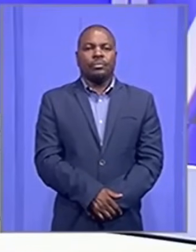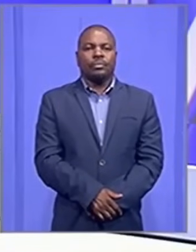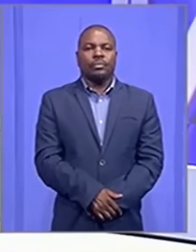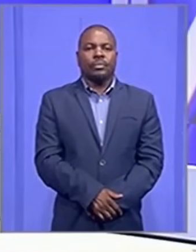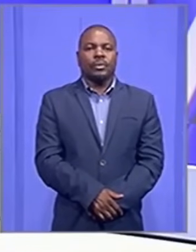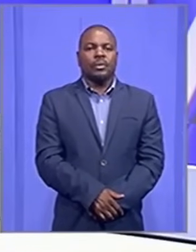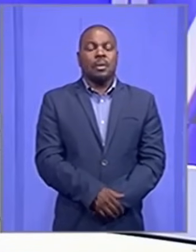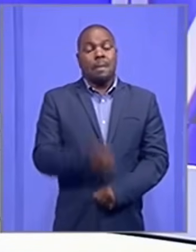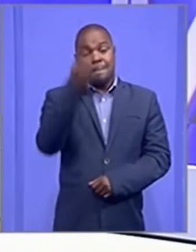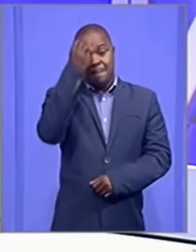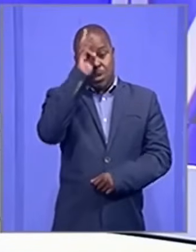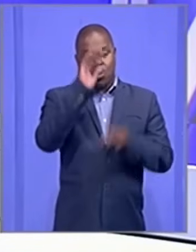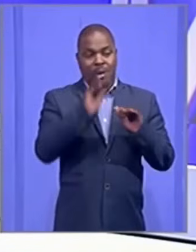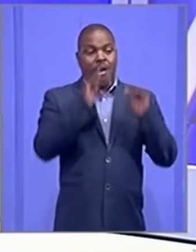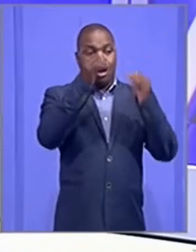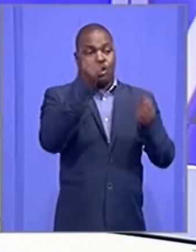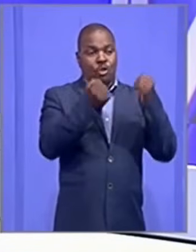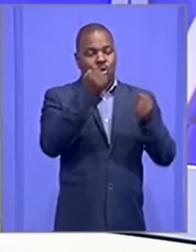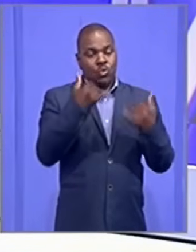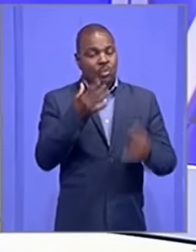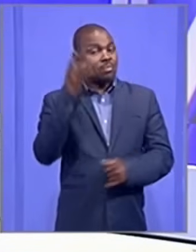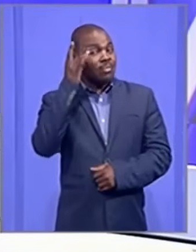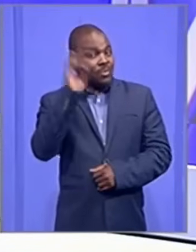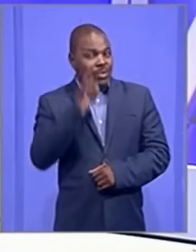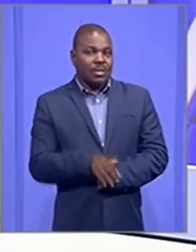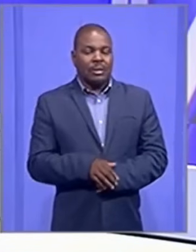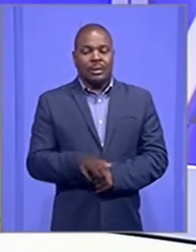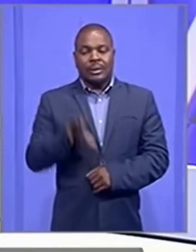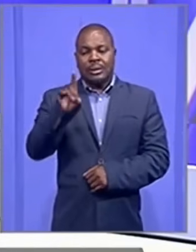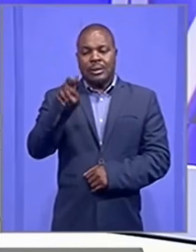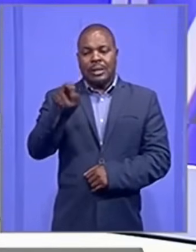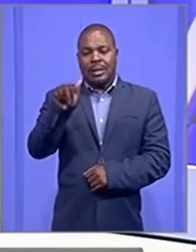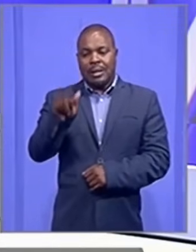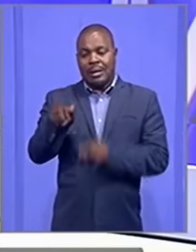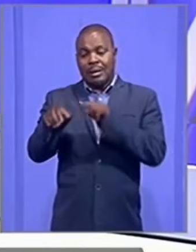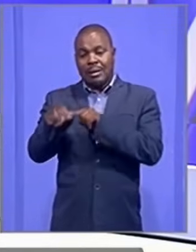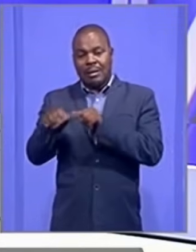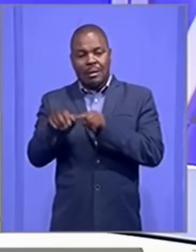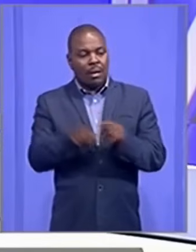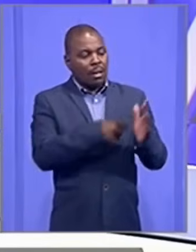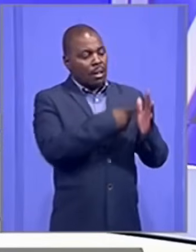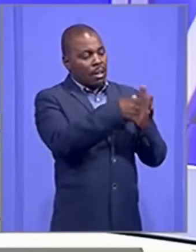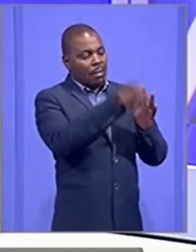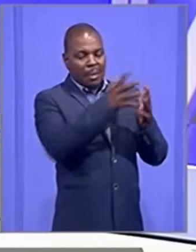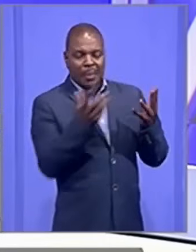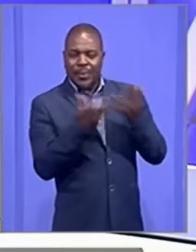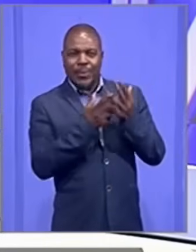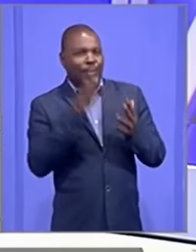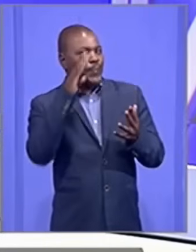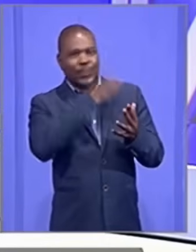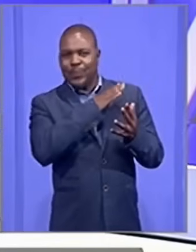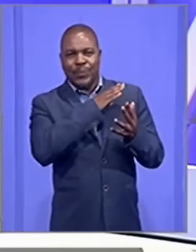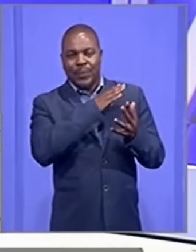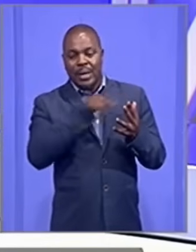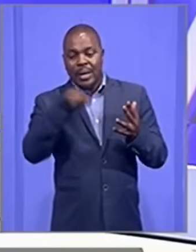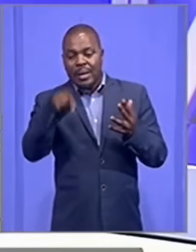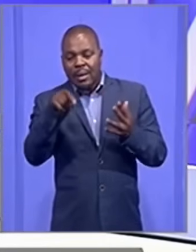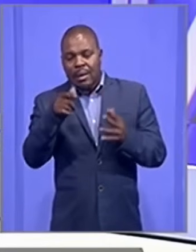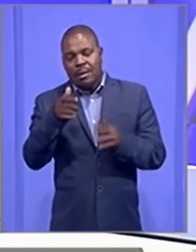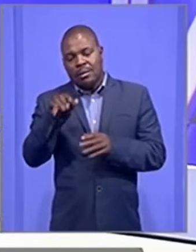Khorotsa go kgolo ya Pretoria e kwele gore ga go di DNA tsa ba gononelwa ka moka ba bahlano tseo di